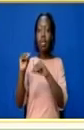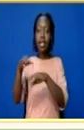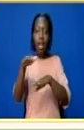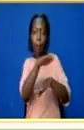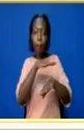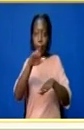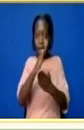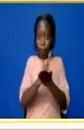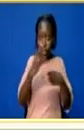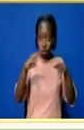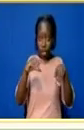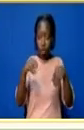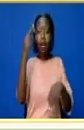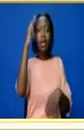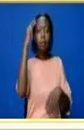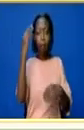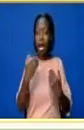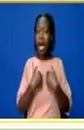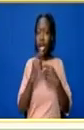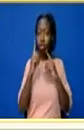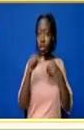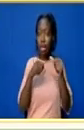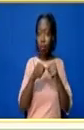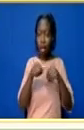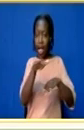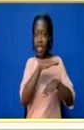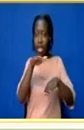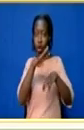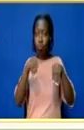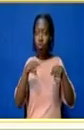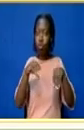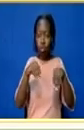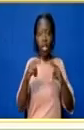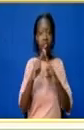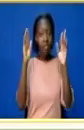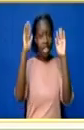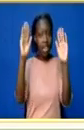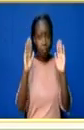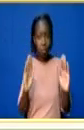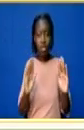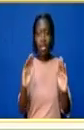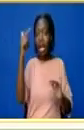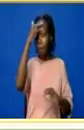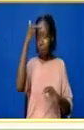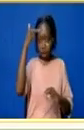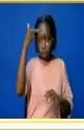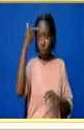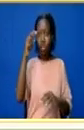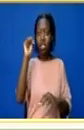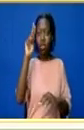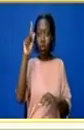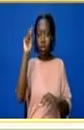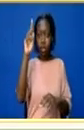the soil. And remember we said the top fertile part of the soil? It's the most fertile part. That is what we call the